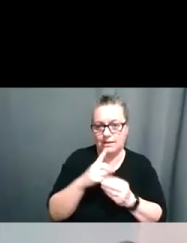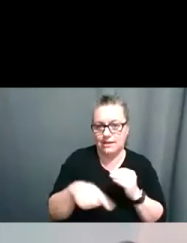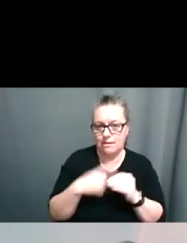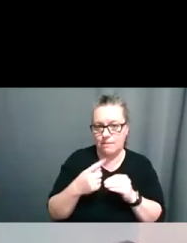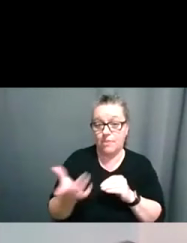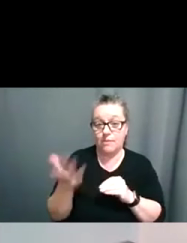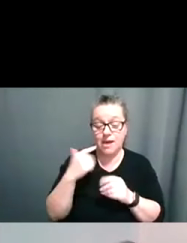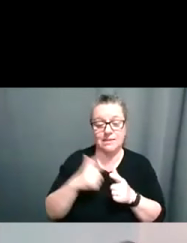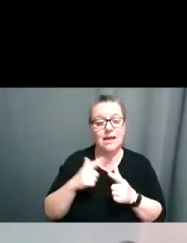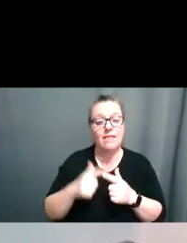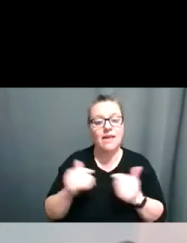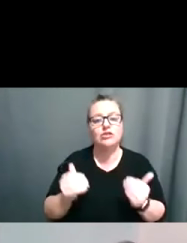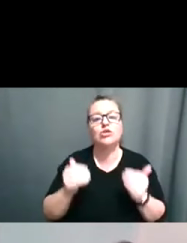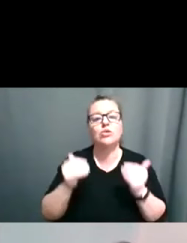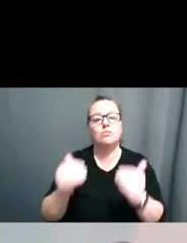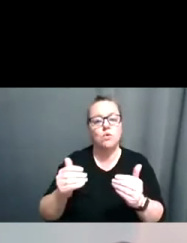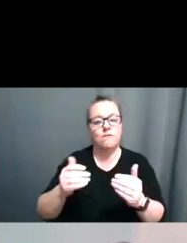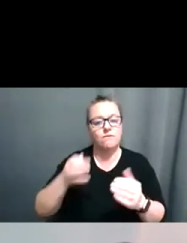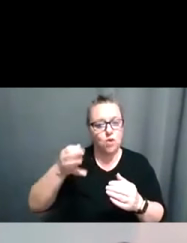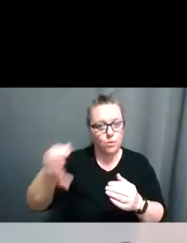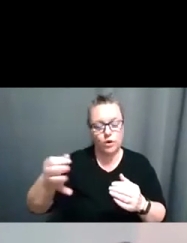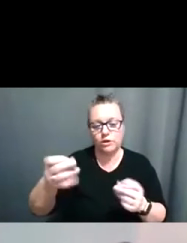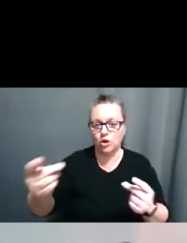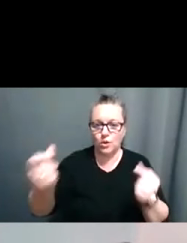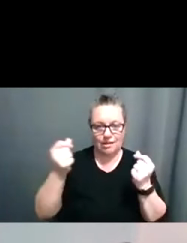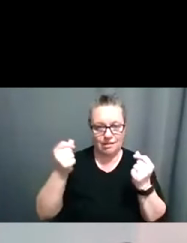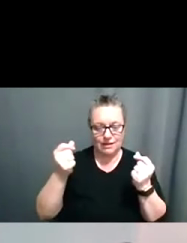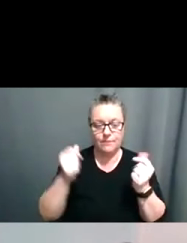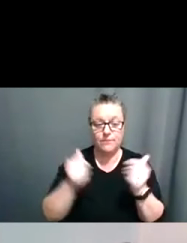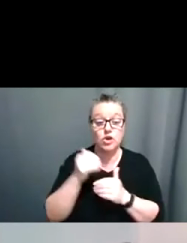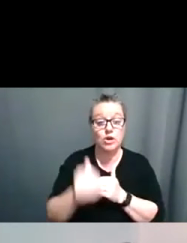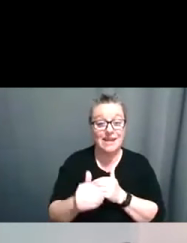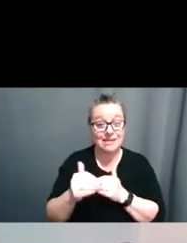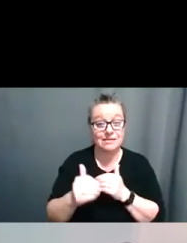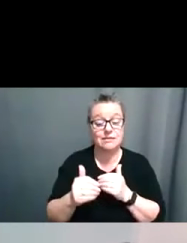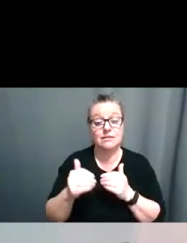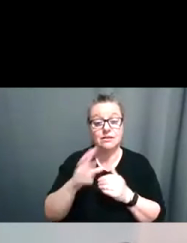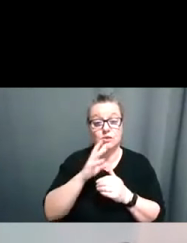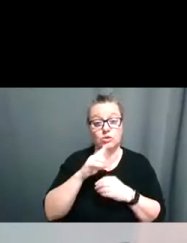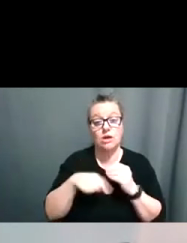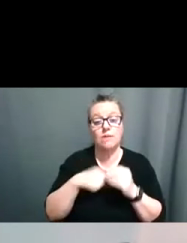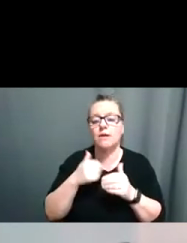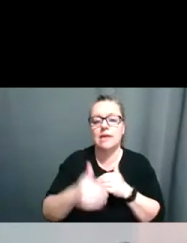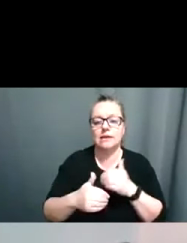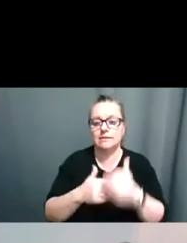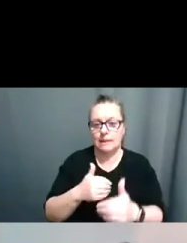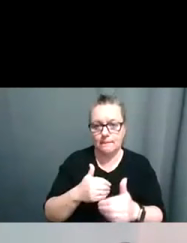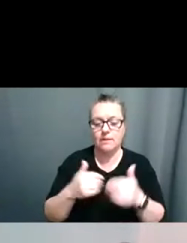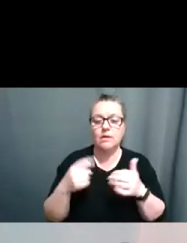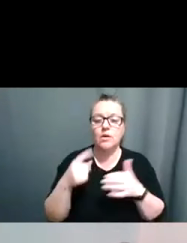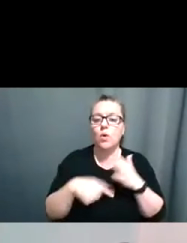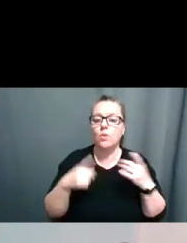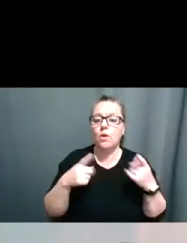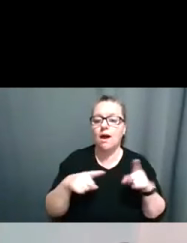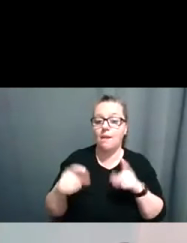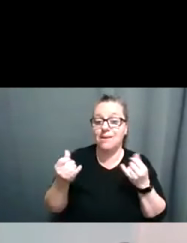move forward to the future quickly. That's why your next step in giving feedback is to talk about the next step. What's going to happen